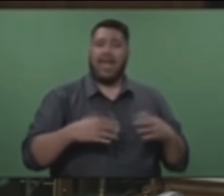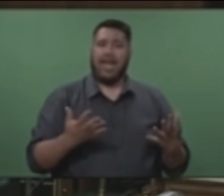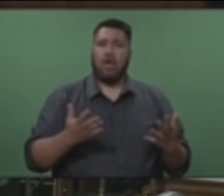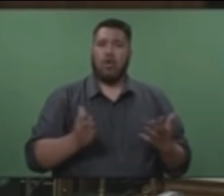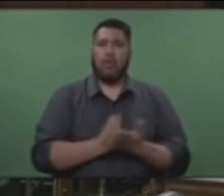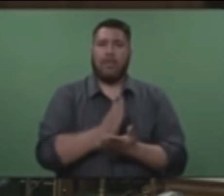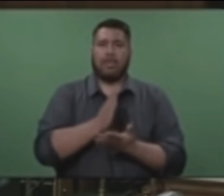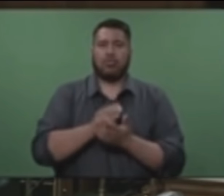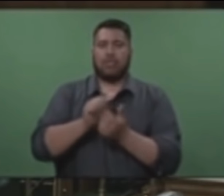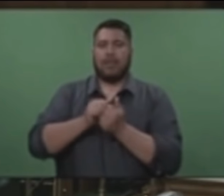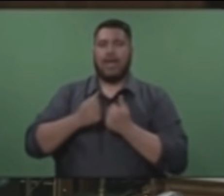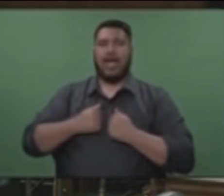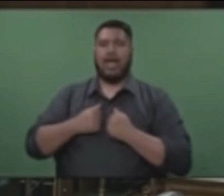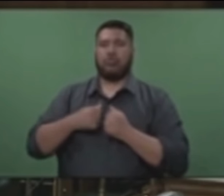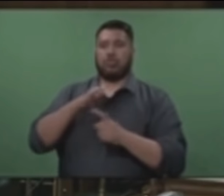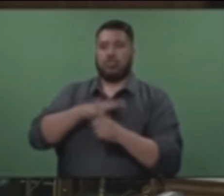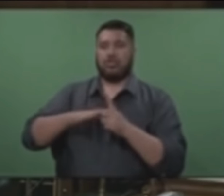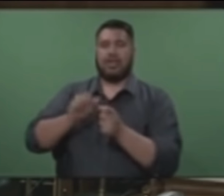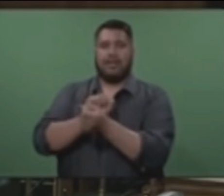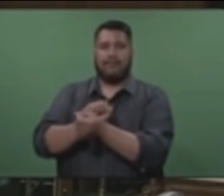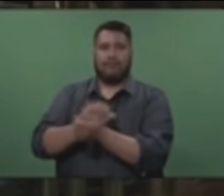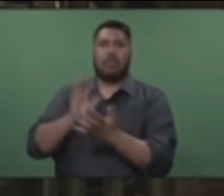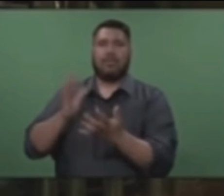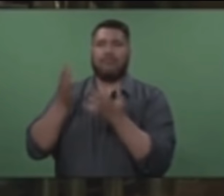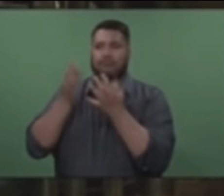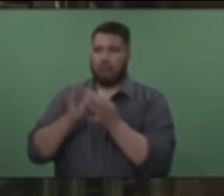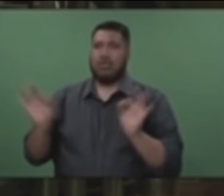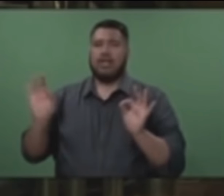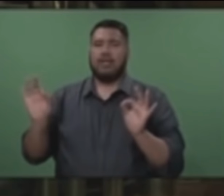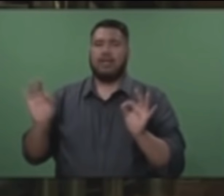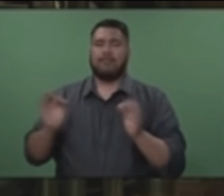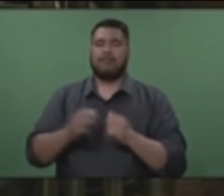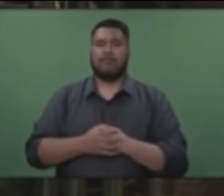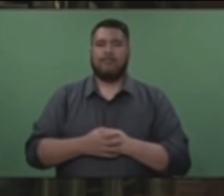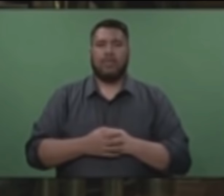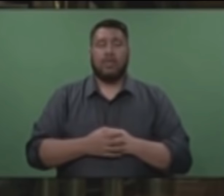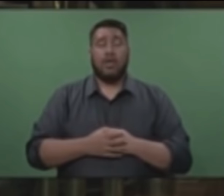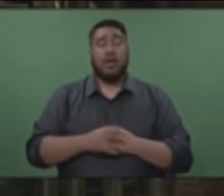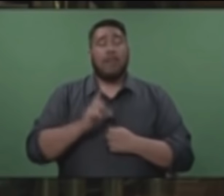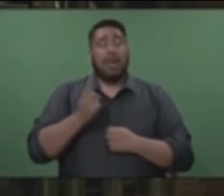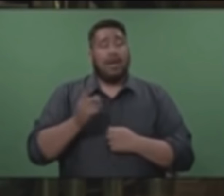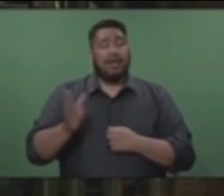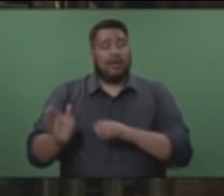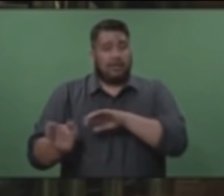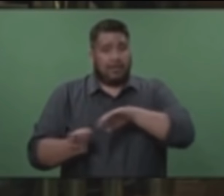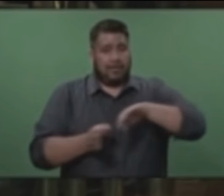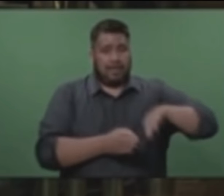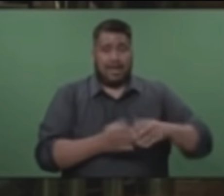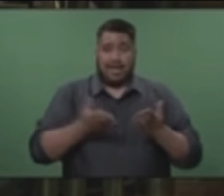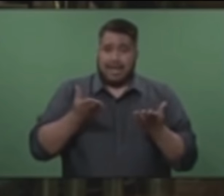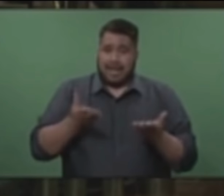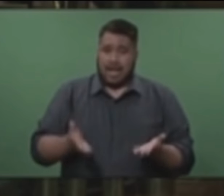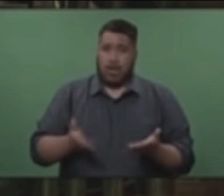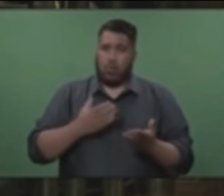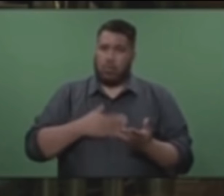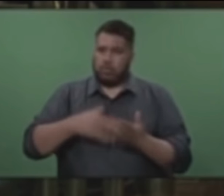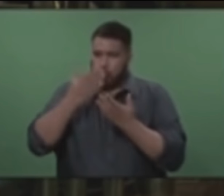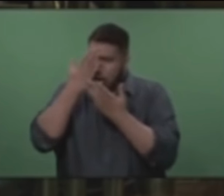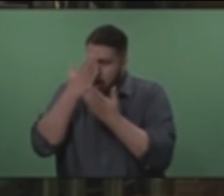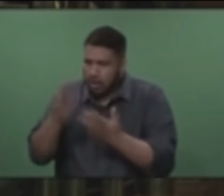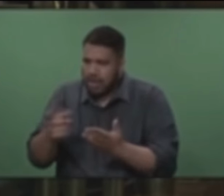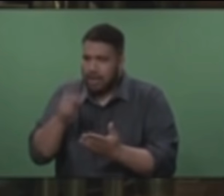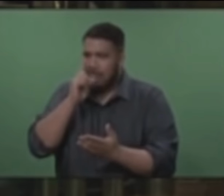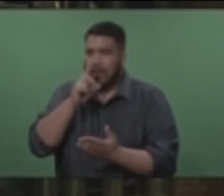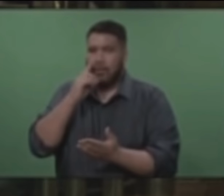for those future challenges. For now, let us honour the heroes, console